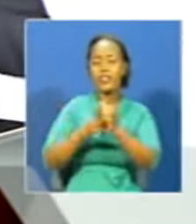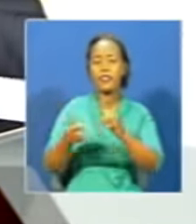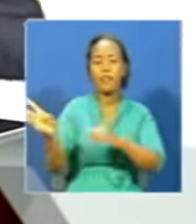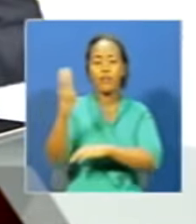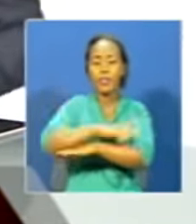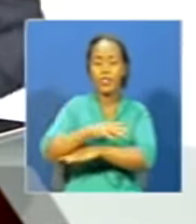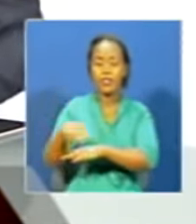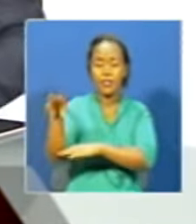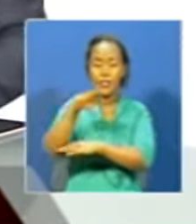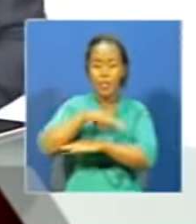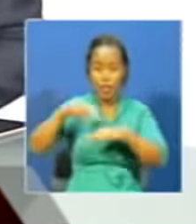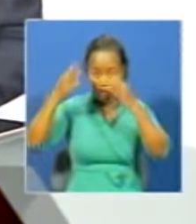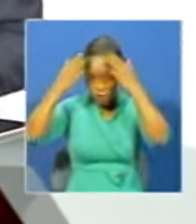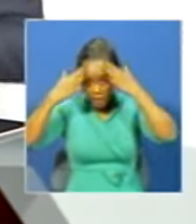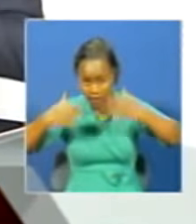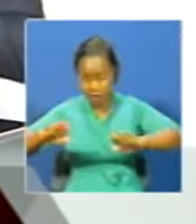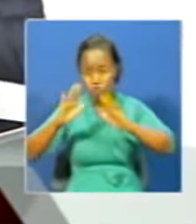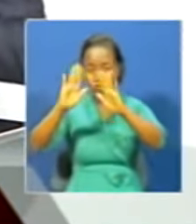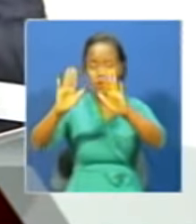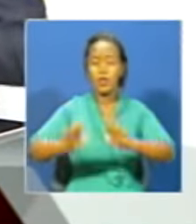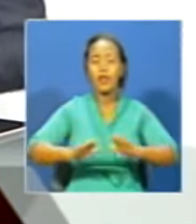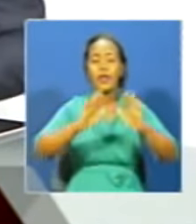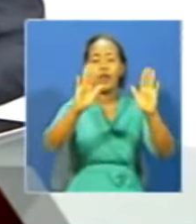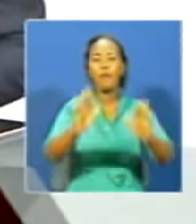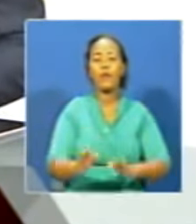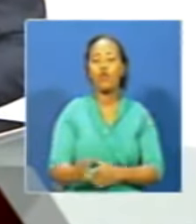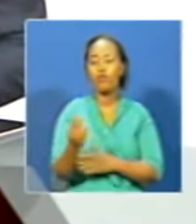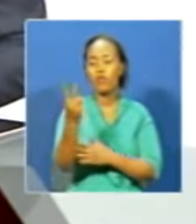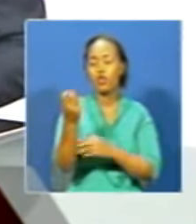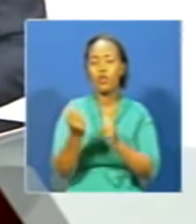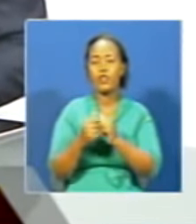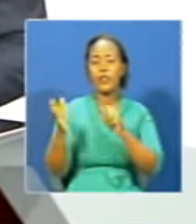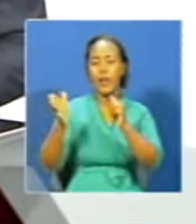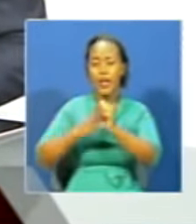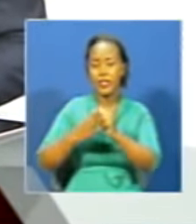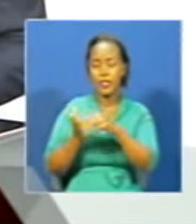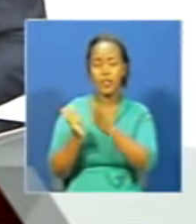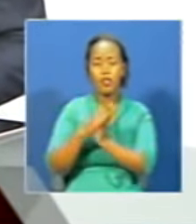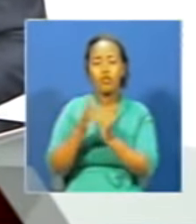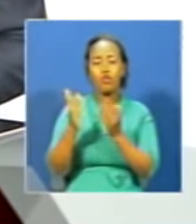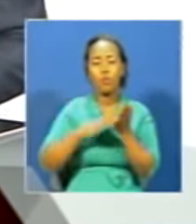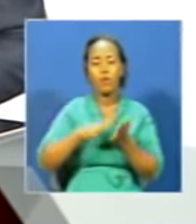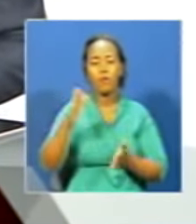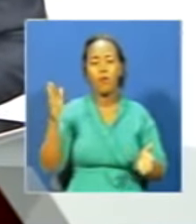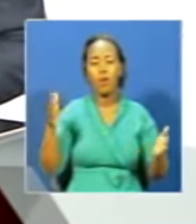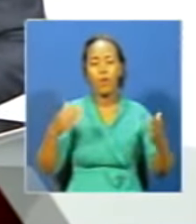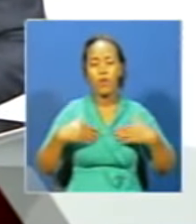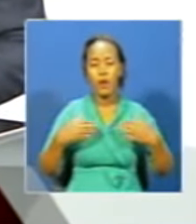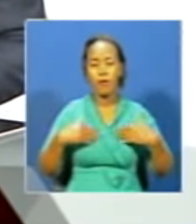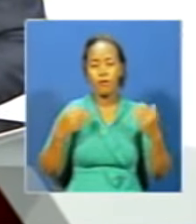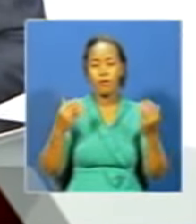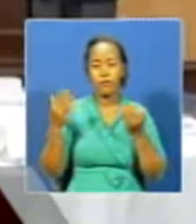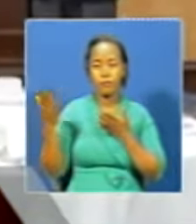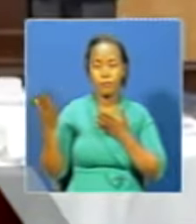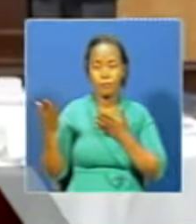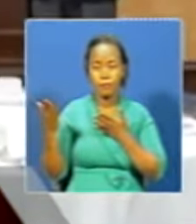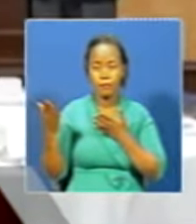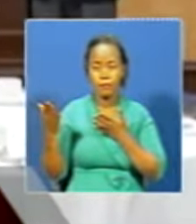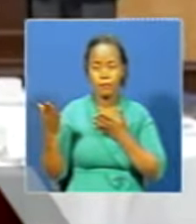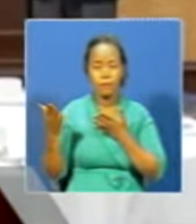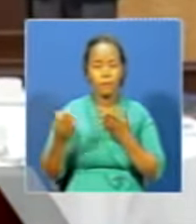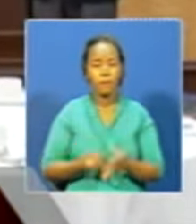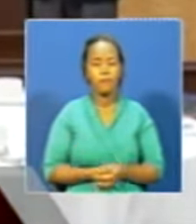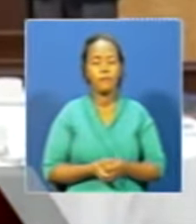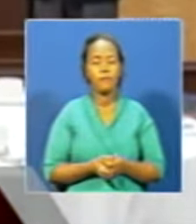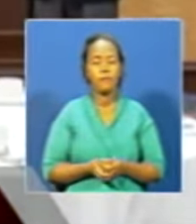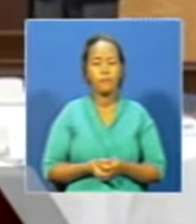sensitization campaign on the COVID-19 pandemic. Ruth Wamboi opens our coverage tonight with that report. Lord, that you may